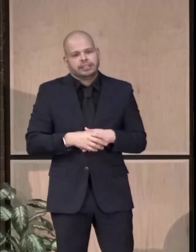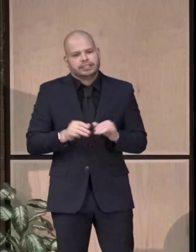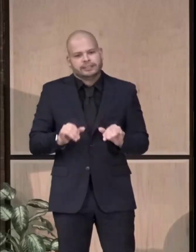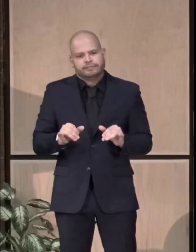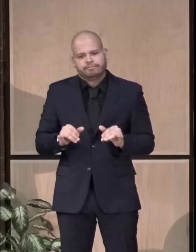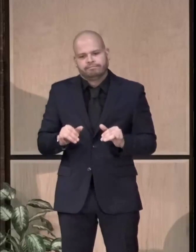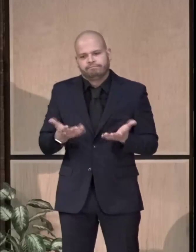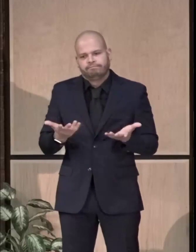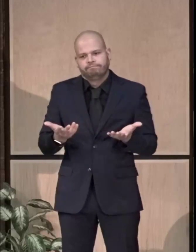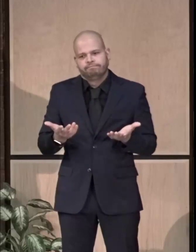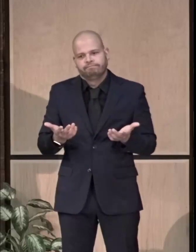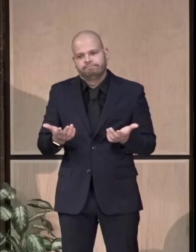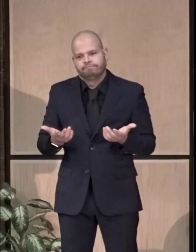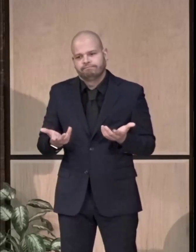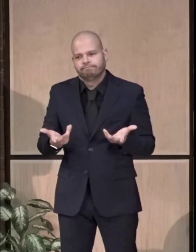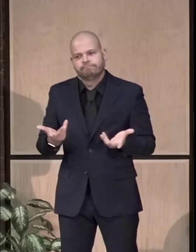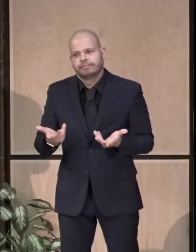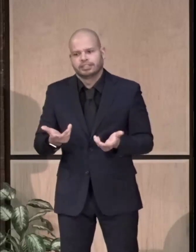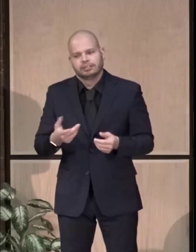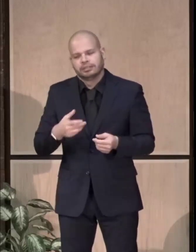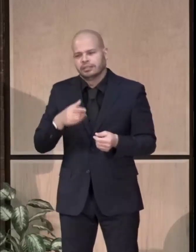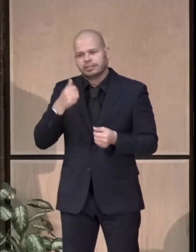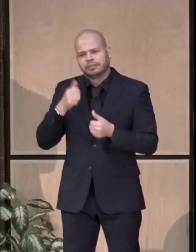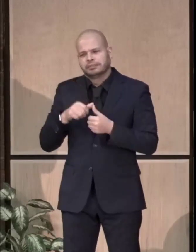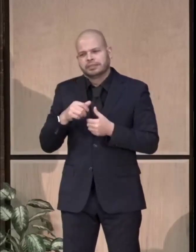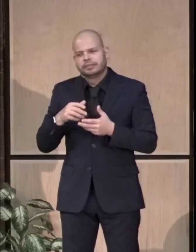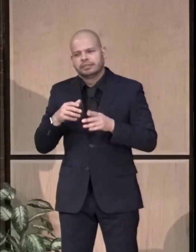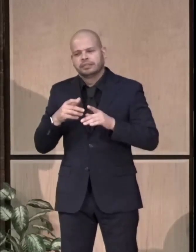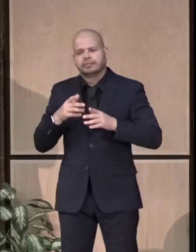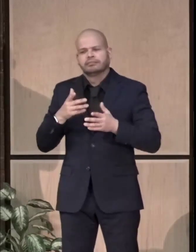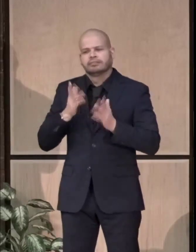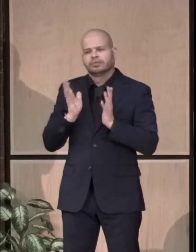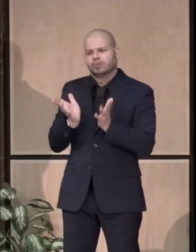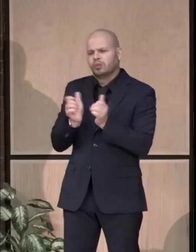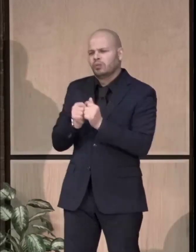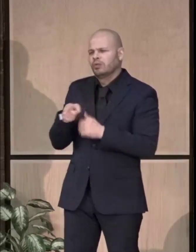conversation with a, I can't remember the female's name from Keller.